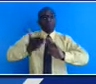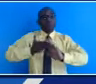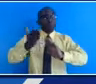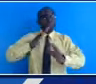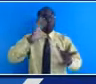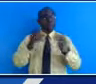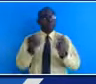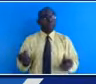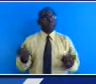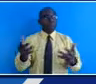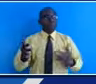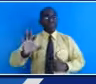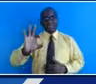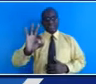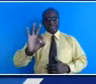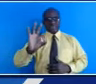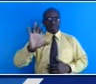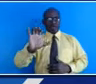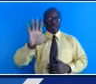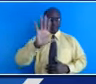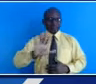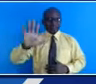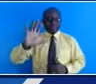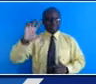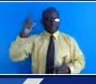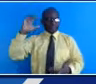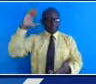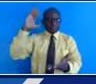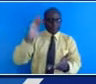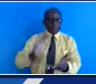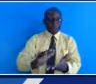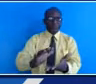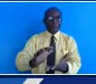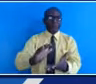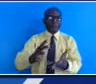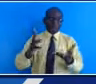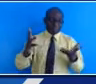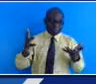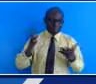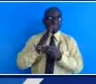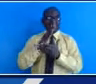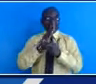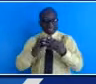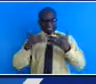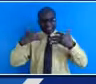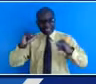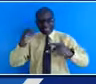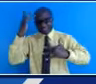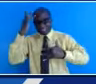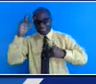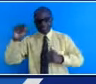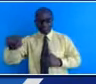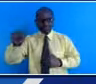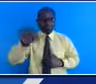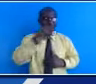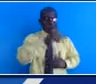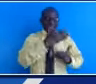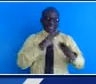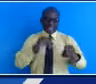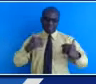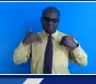that are actively trying to work through the virus in their system. And our hospitalization numbers now are down under 175